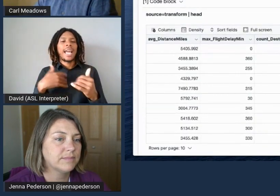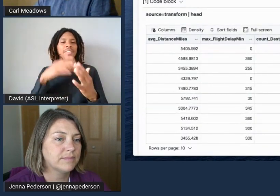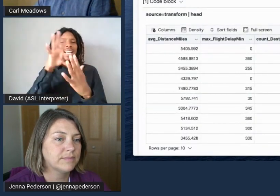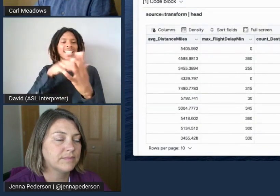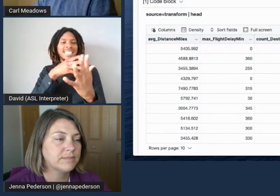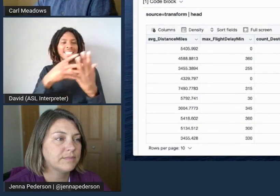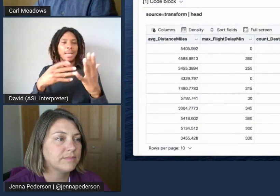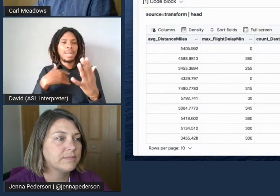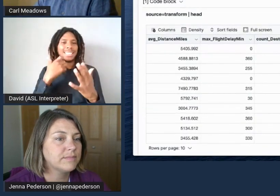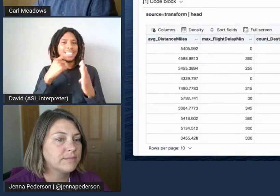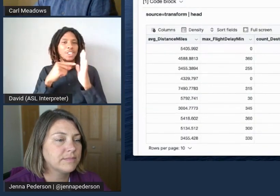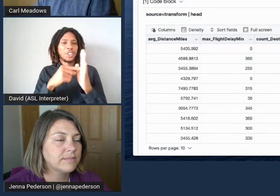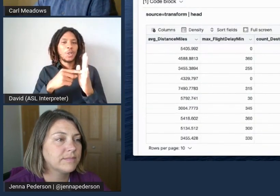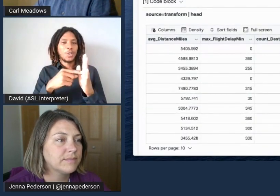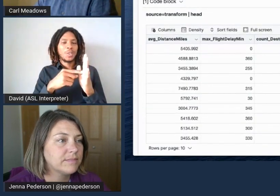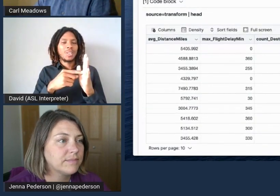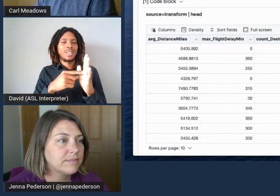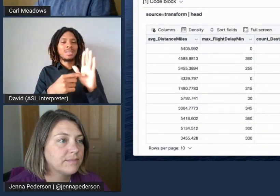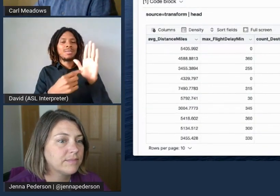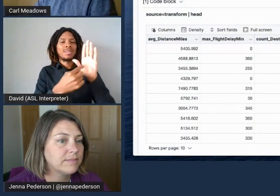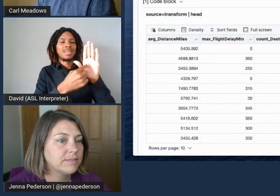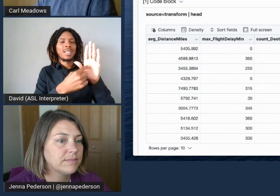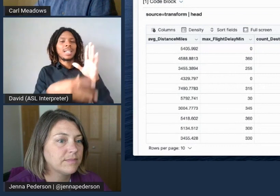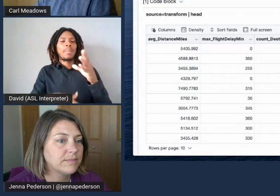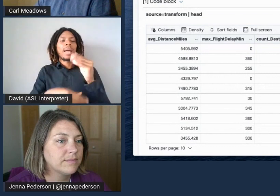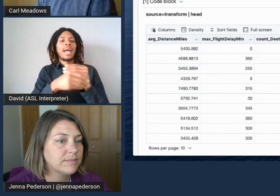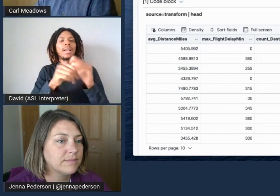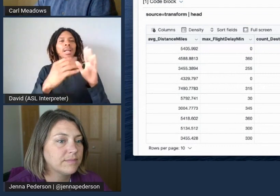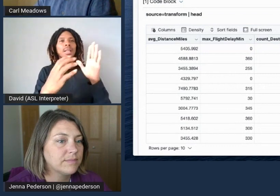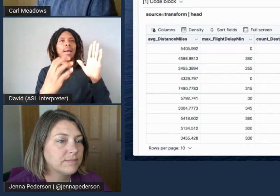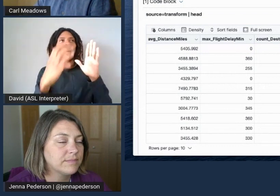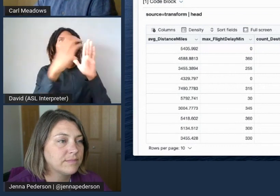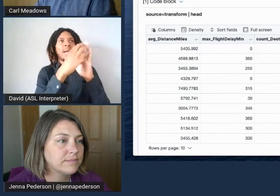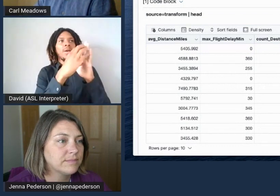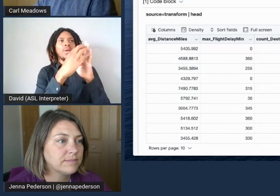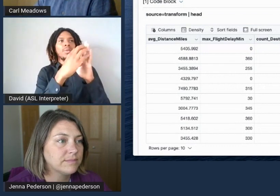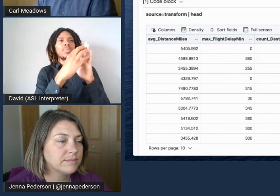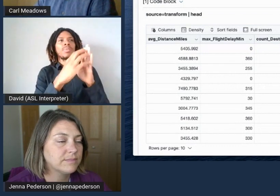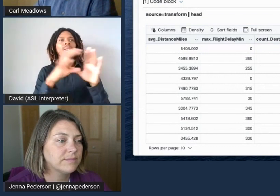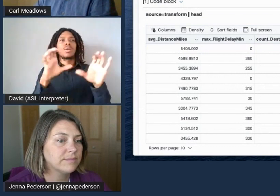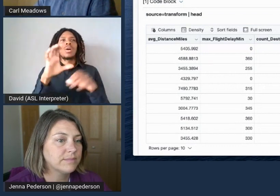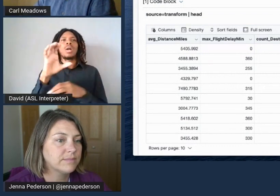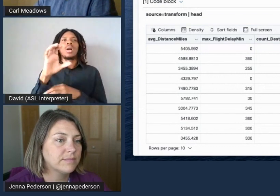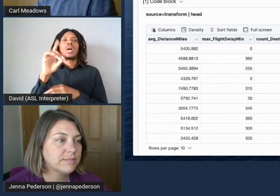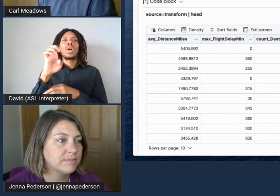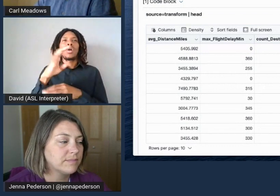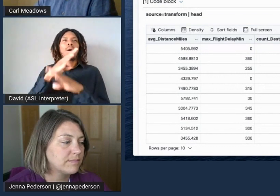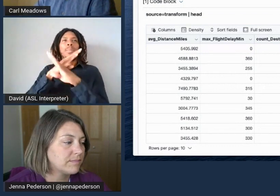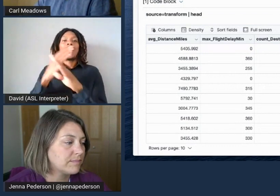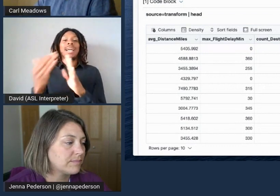you. And I can add another paragraph at the top. Let's do a code block again.